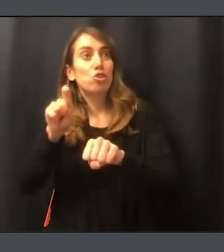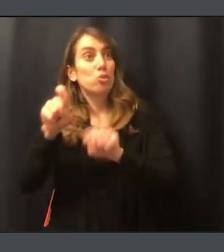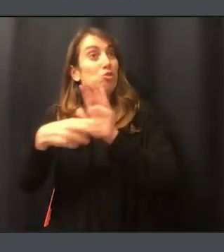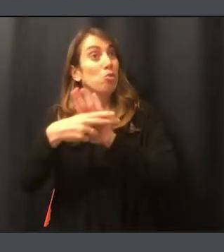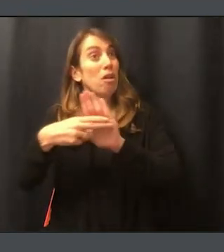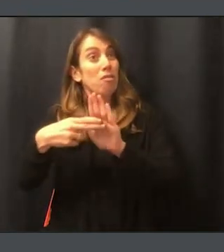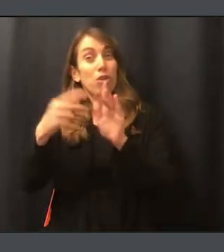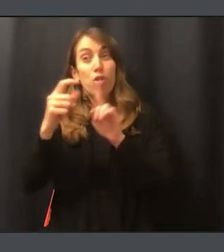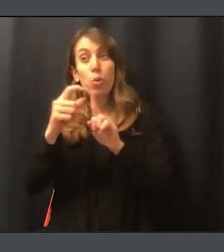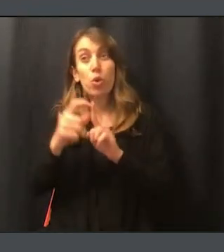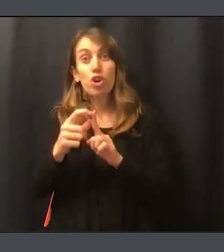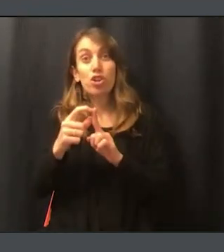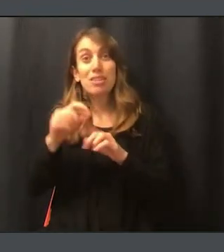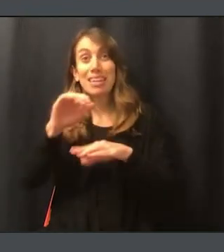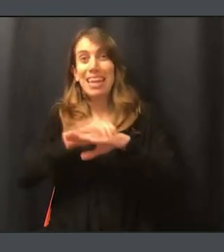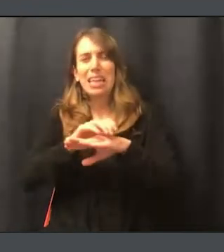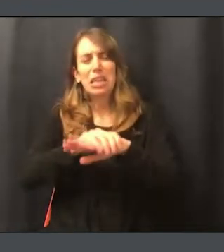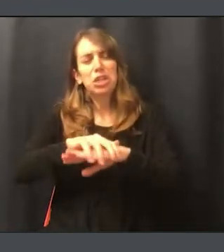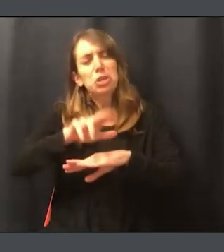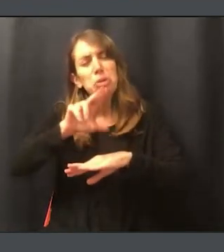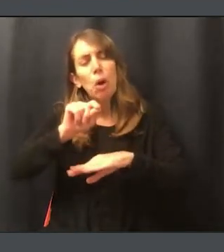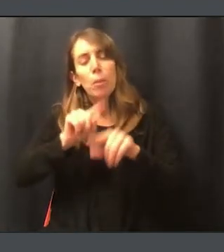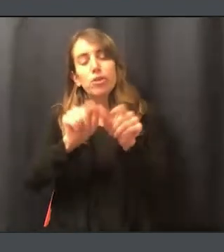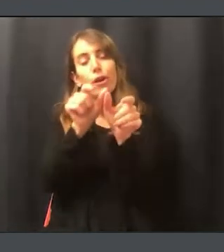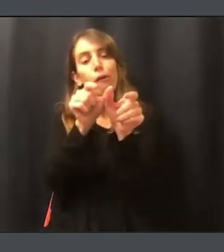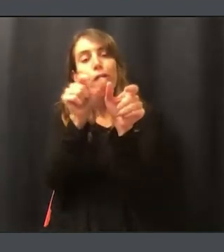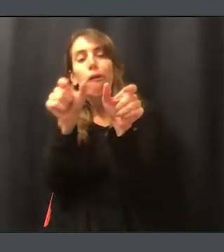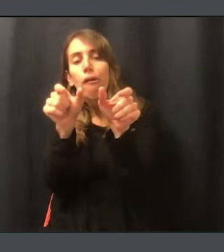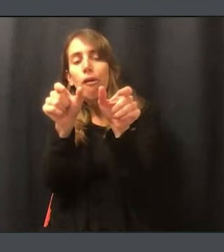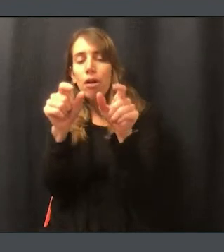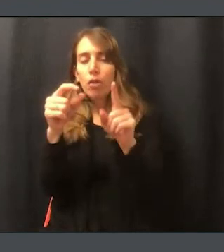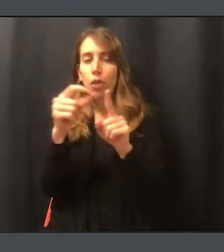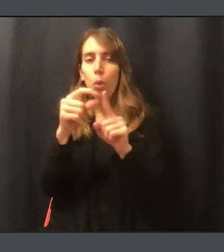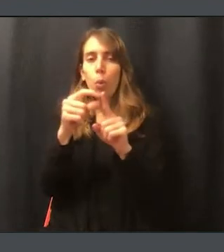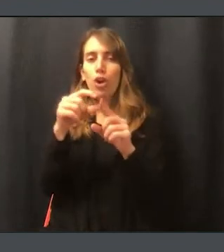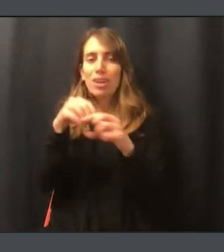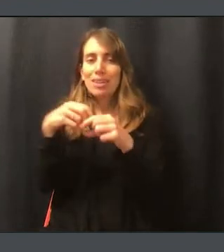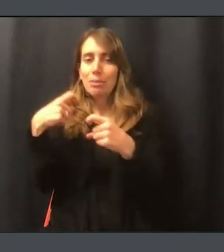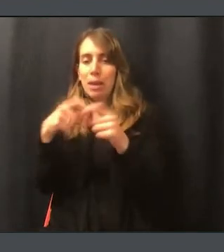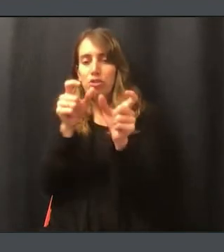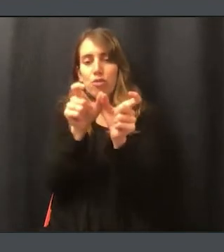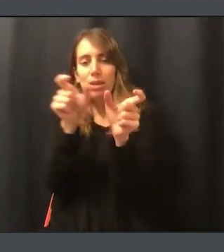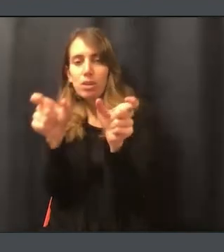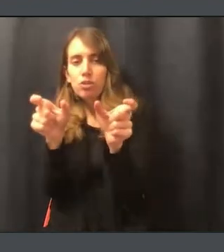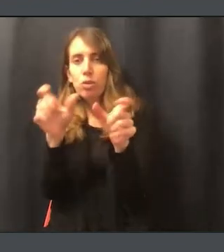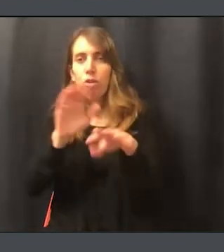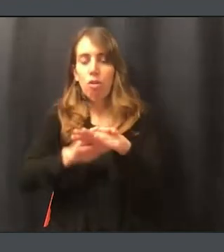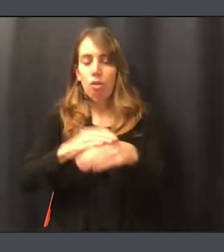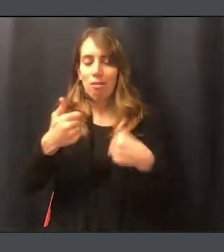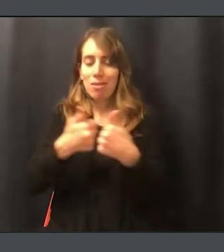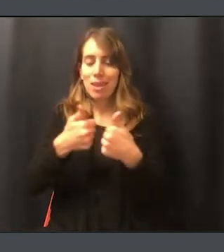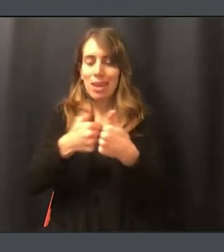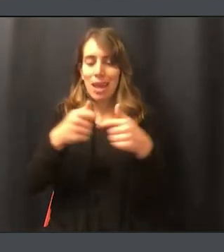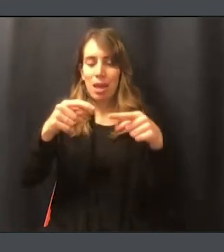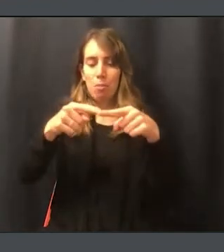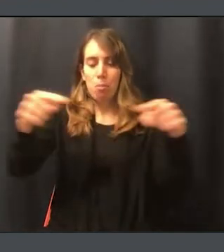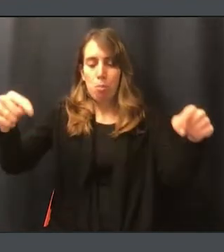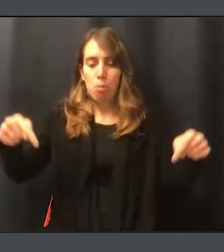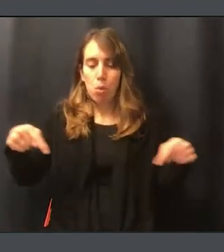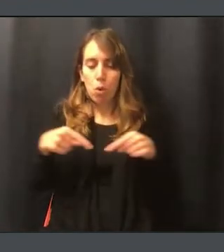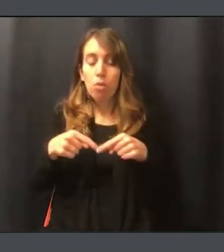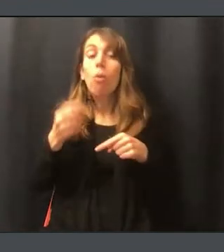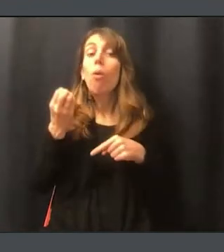can put the words in the other language next to the words in English, right? So you can have both languages if they look on a particular game board, or board games